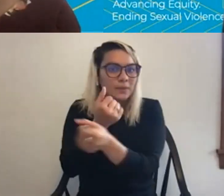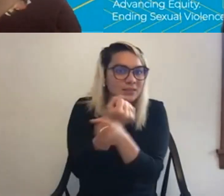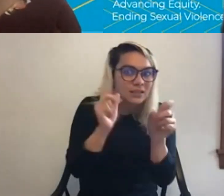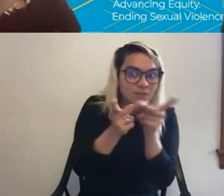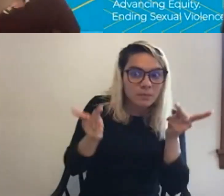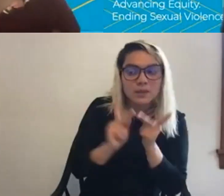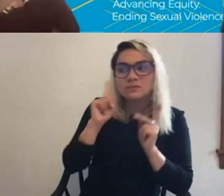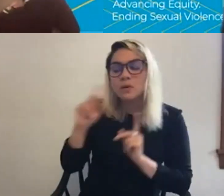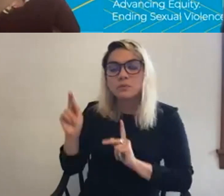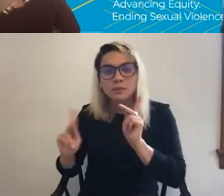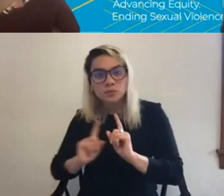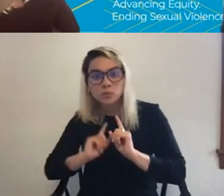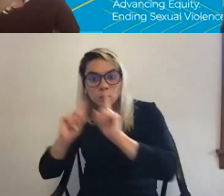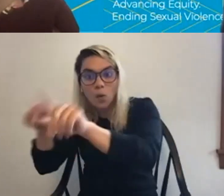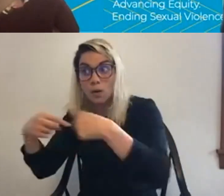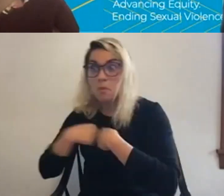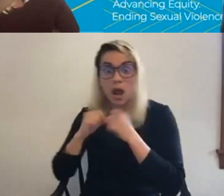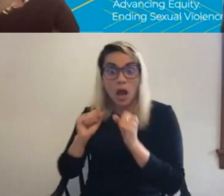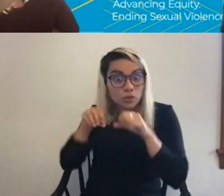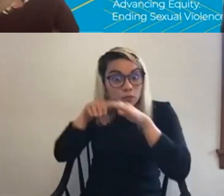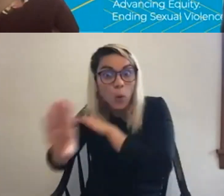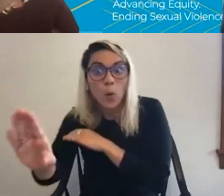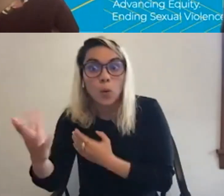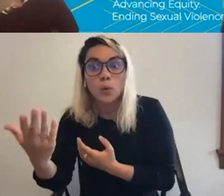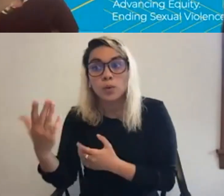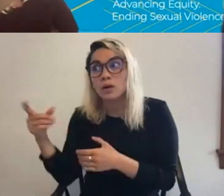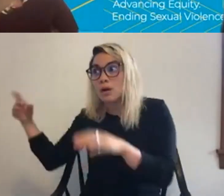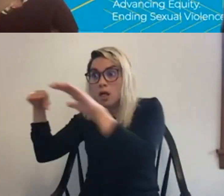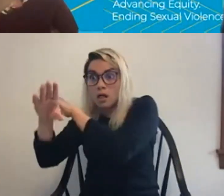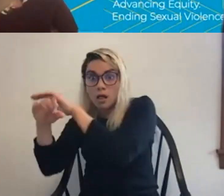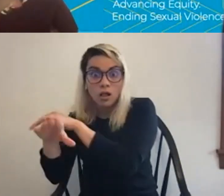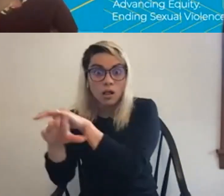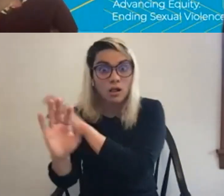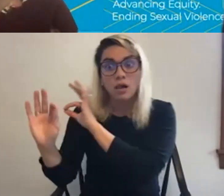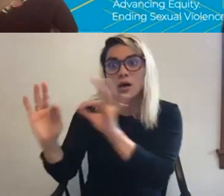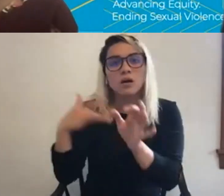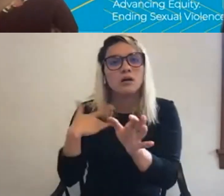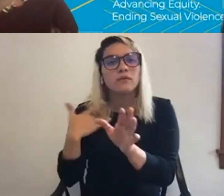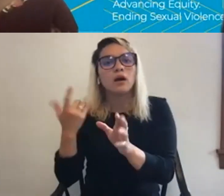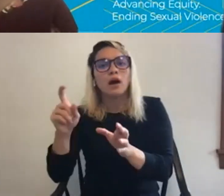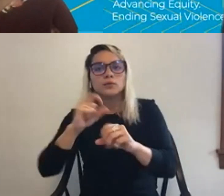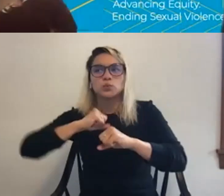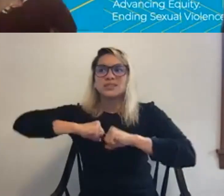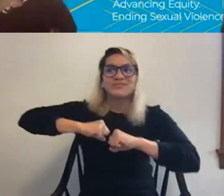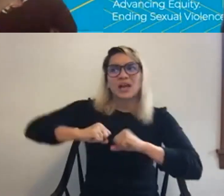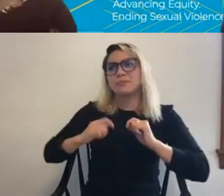go. And I won't have to feel like I have to defend myself or re-traumatize myself in telling my